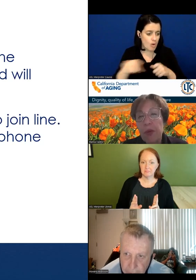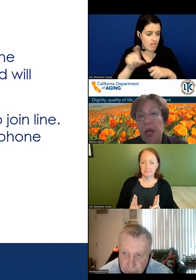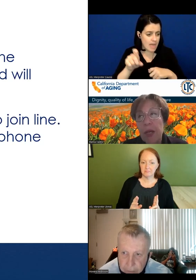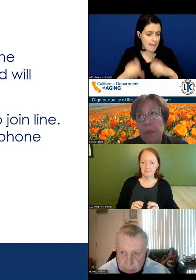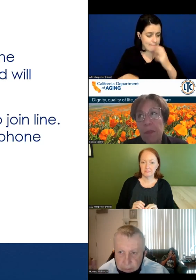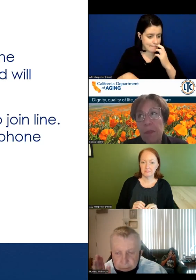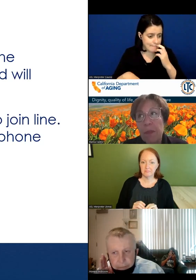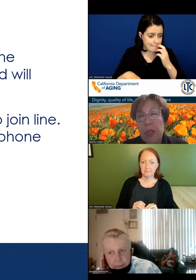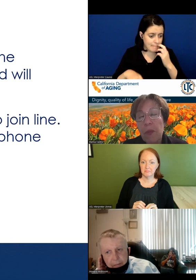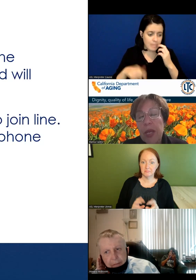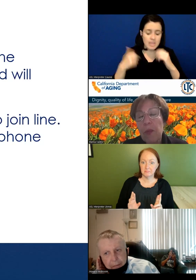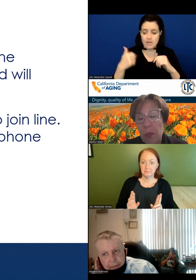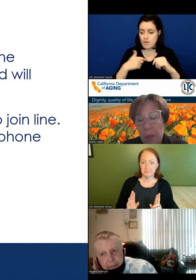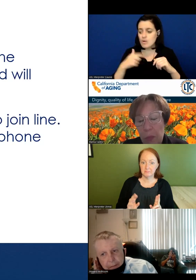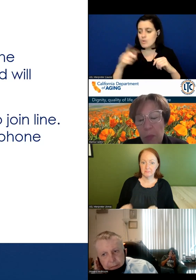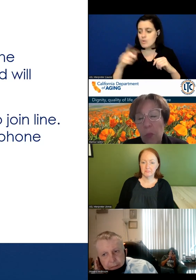have